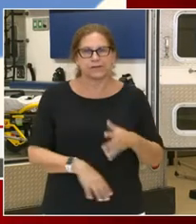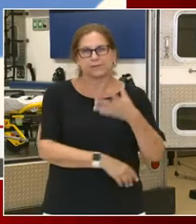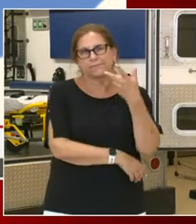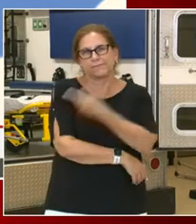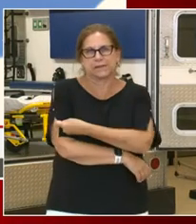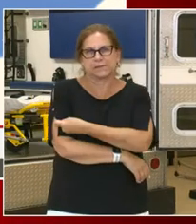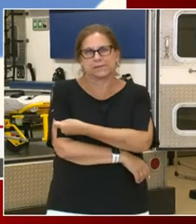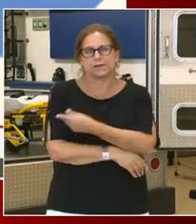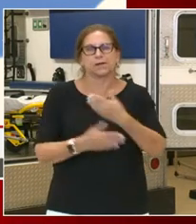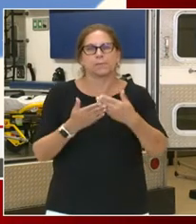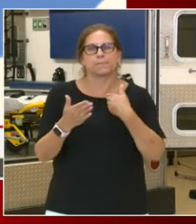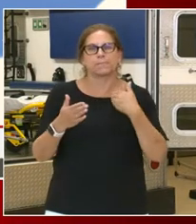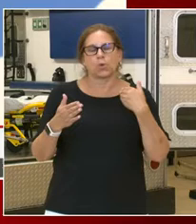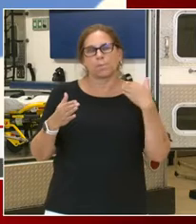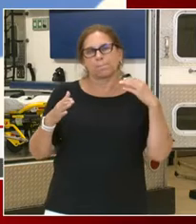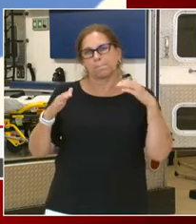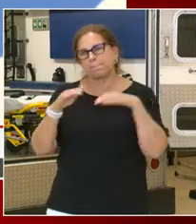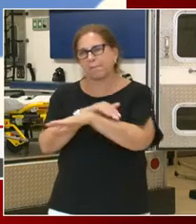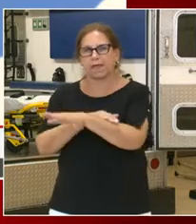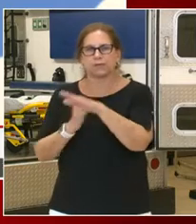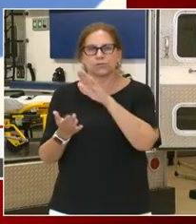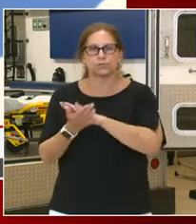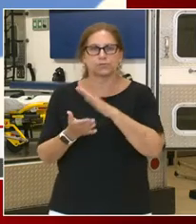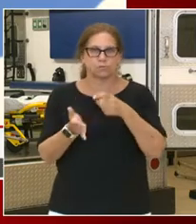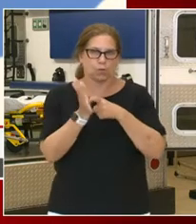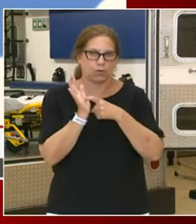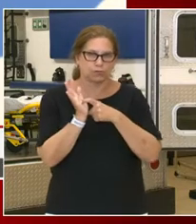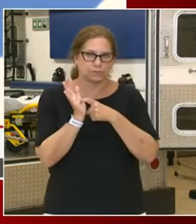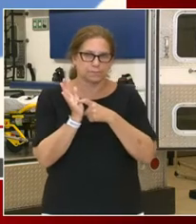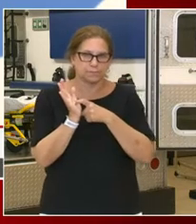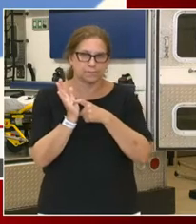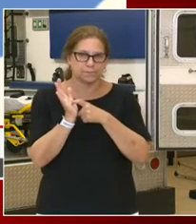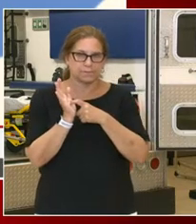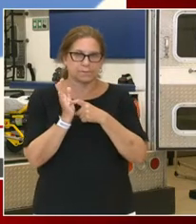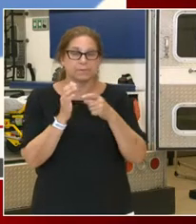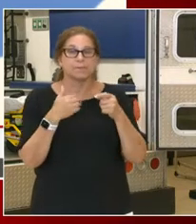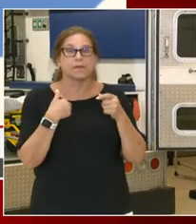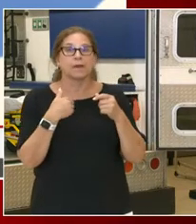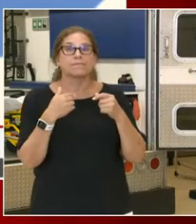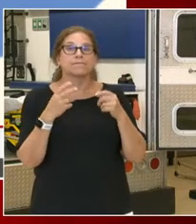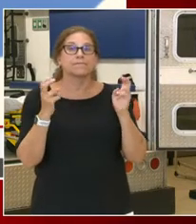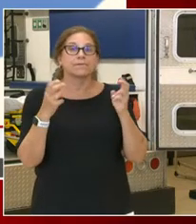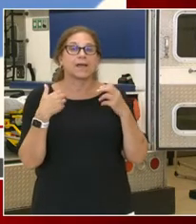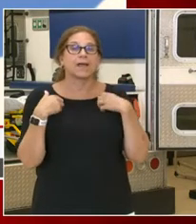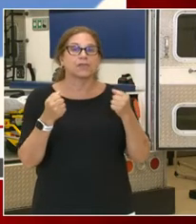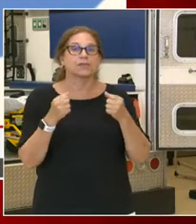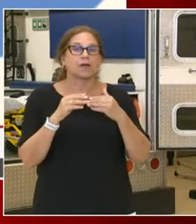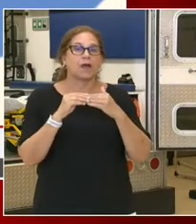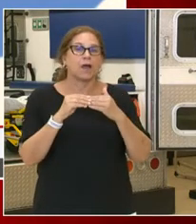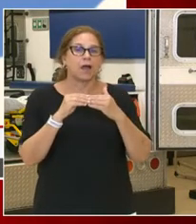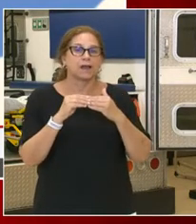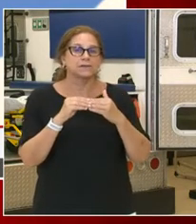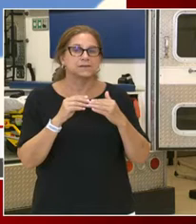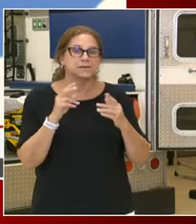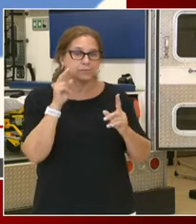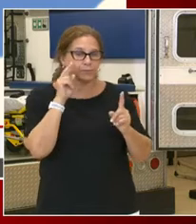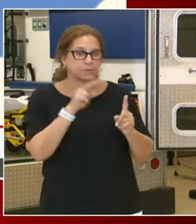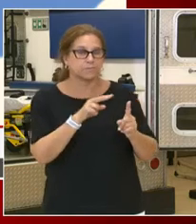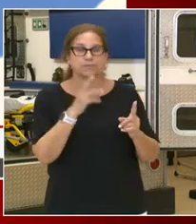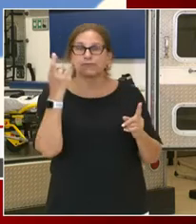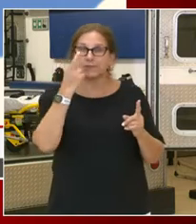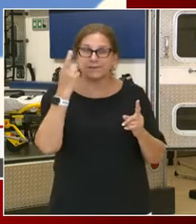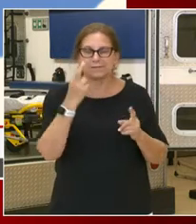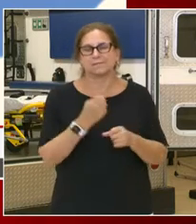real sure that we're doing everything we can from a health guidance point of view to make the campus safe. Second, we've learned a